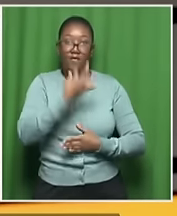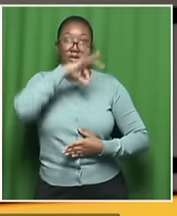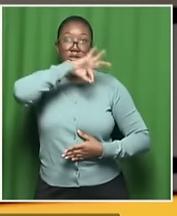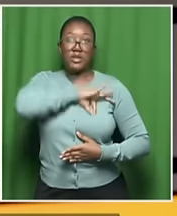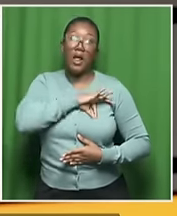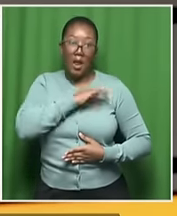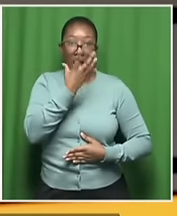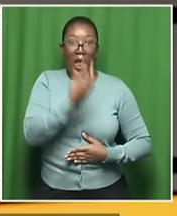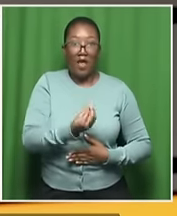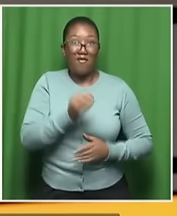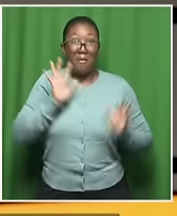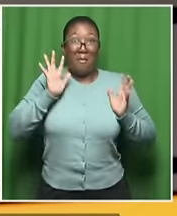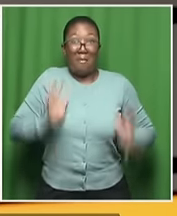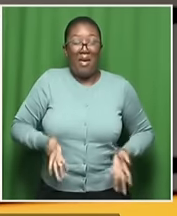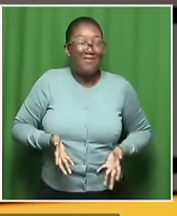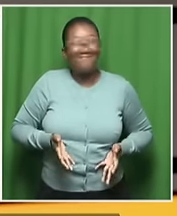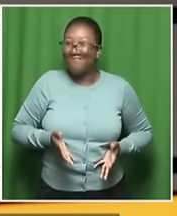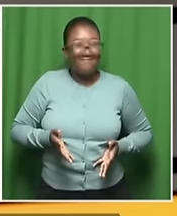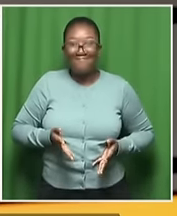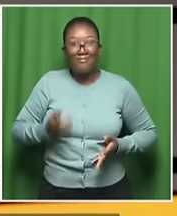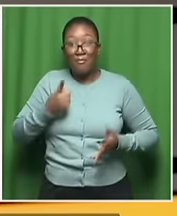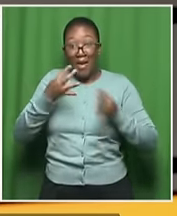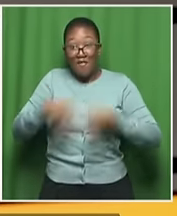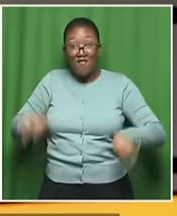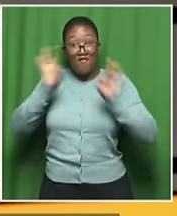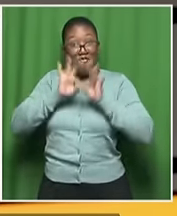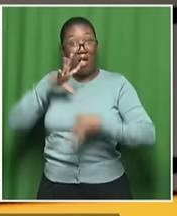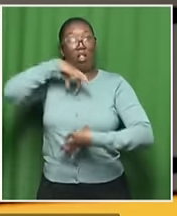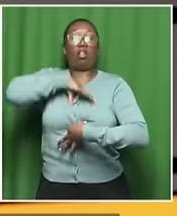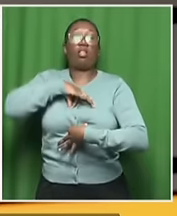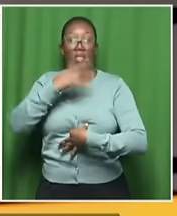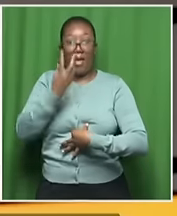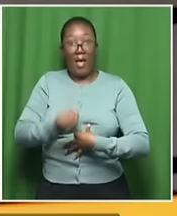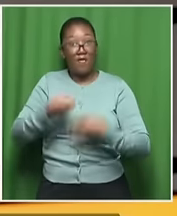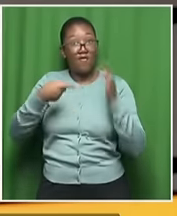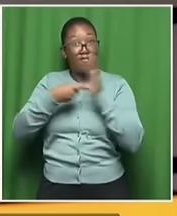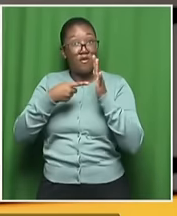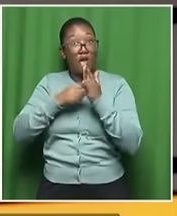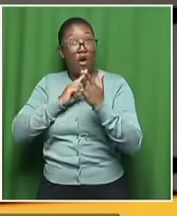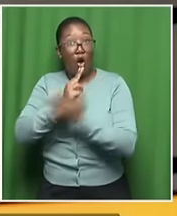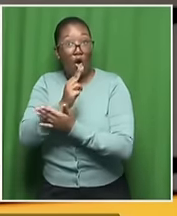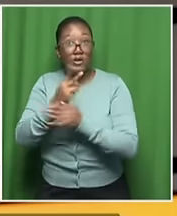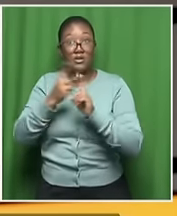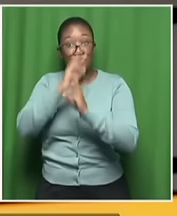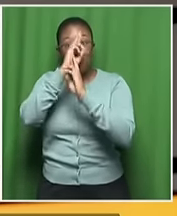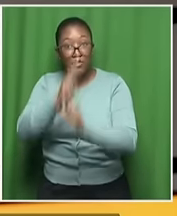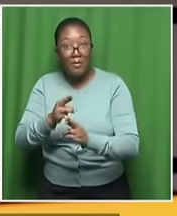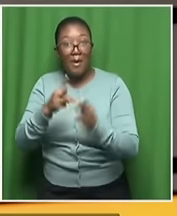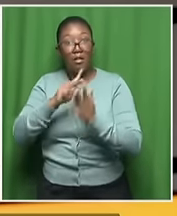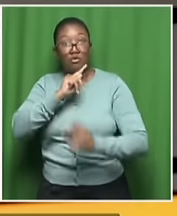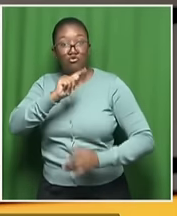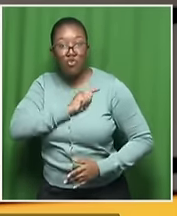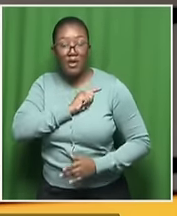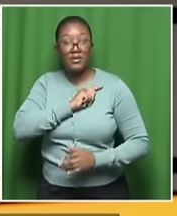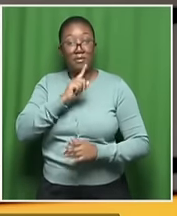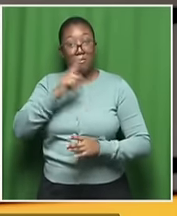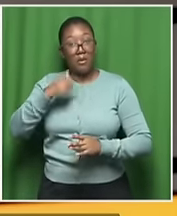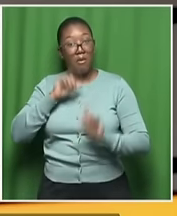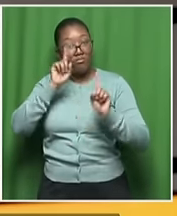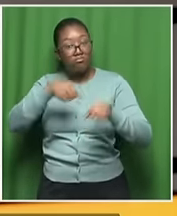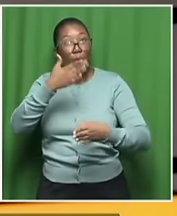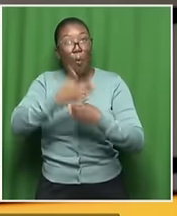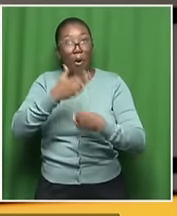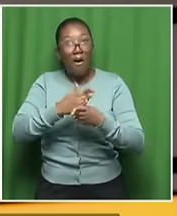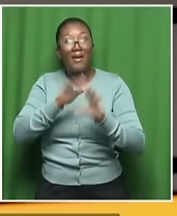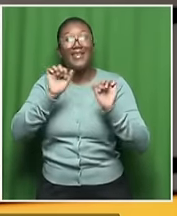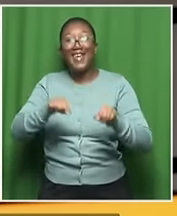of the month. If you have those values and you do your job driven by those values, I think, then the